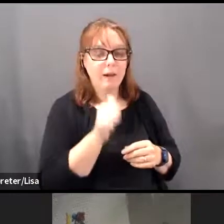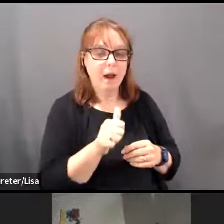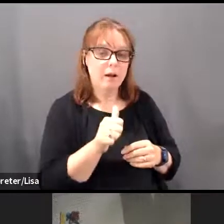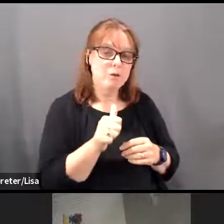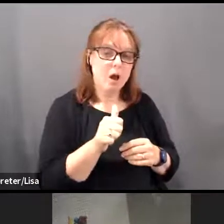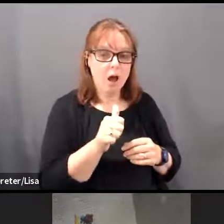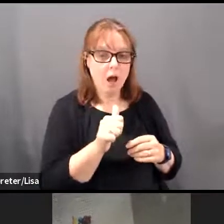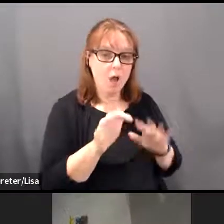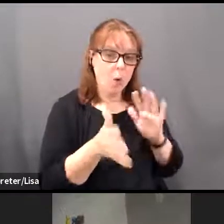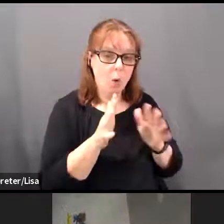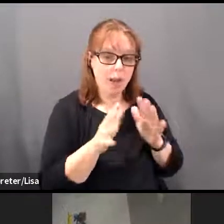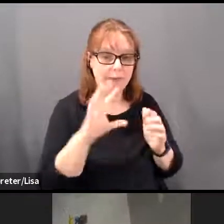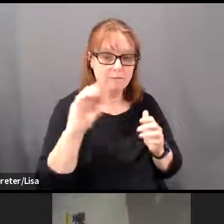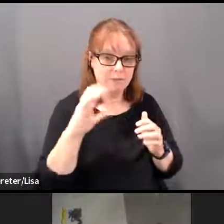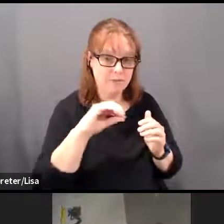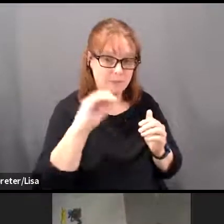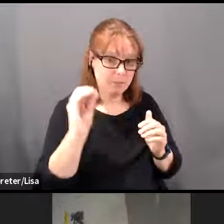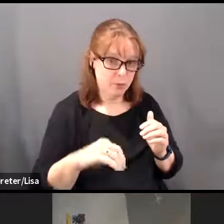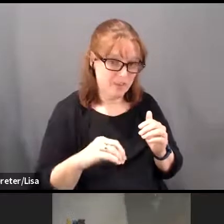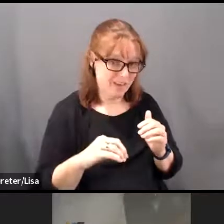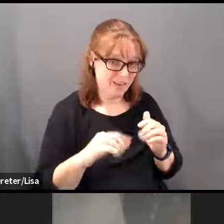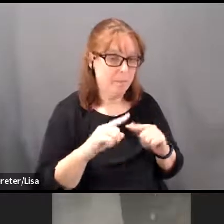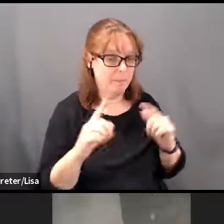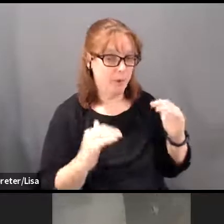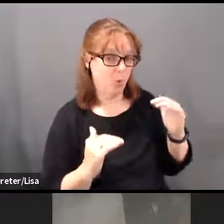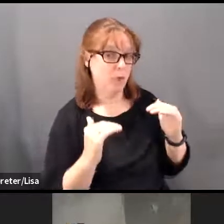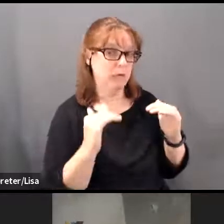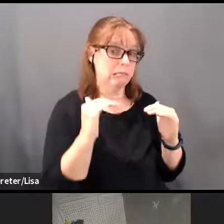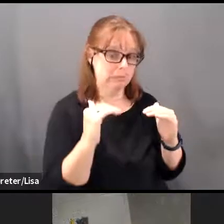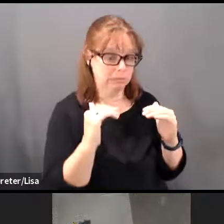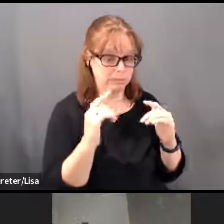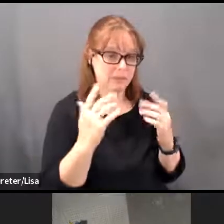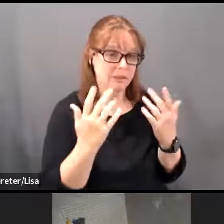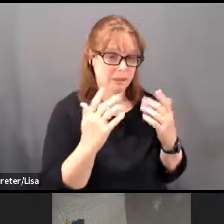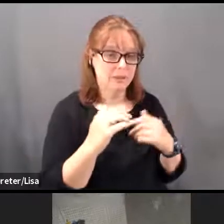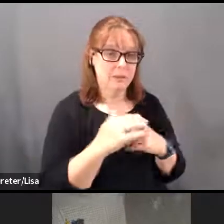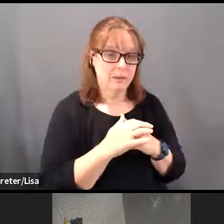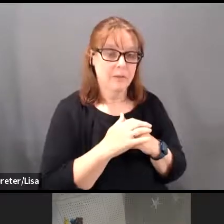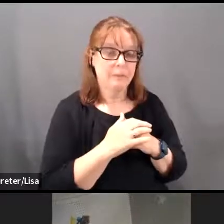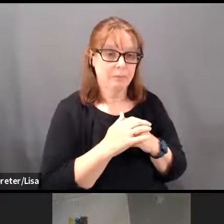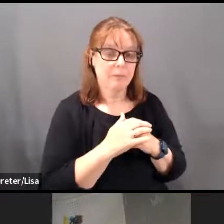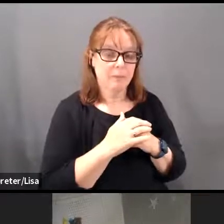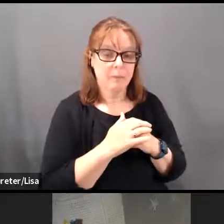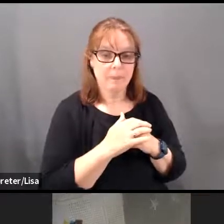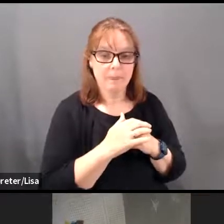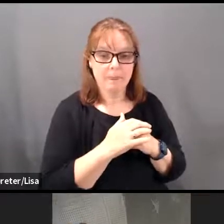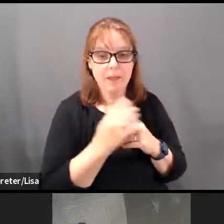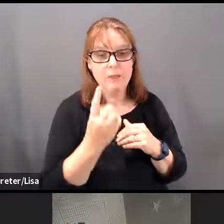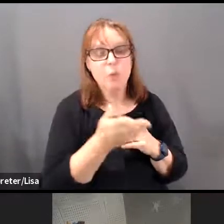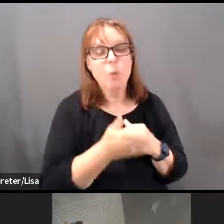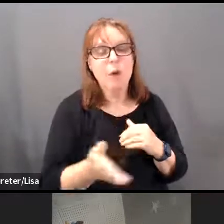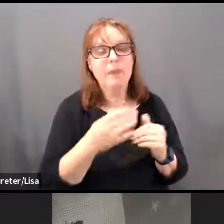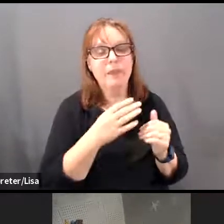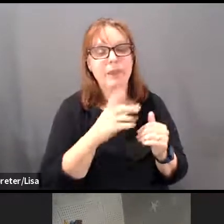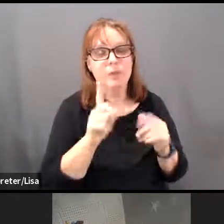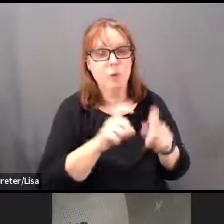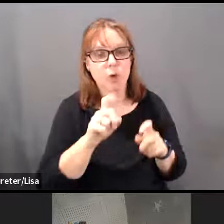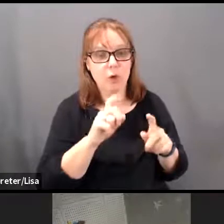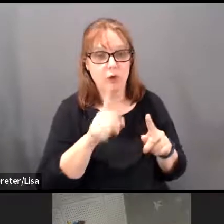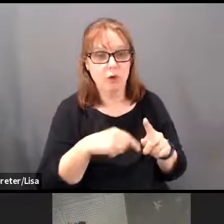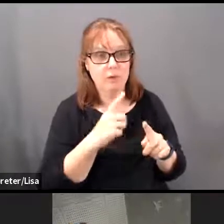50% of that age group getting vaccinated yet, but we're well on our way there. To me, it's one of the things I was curious about, like what would demand look